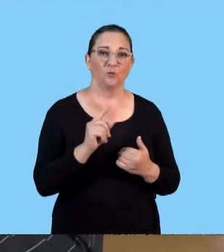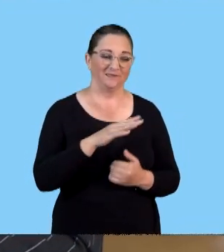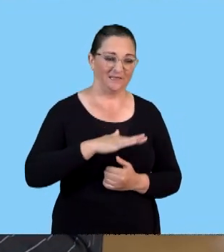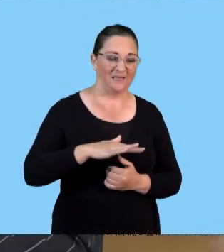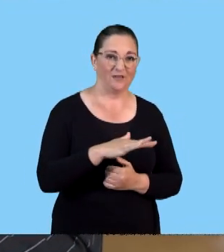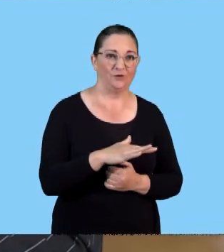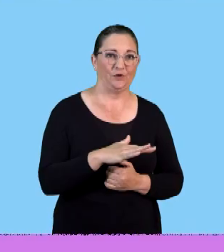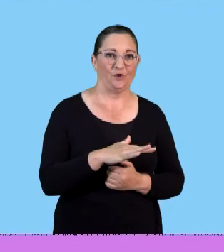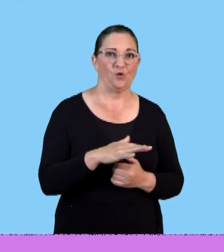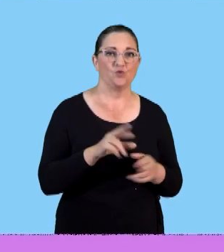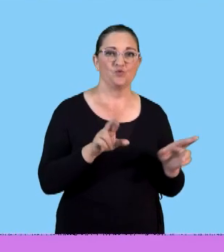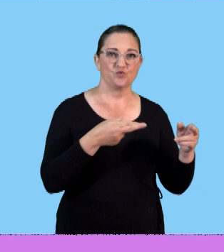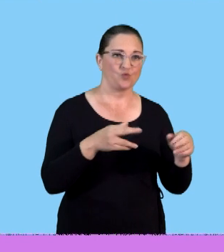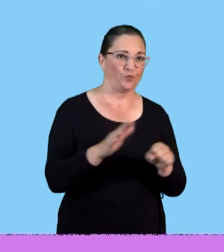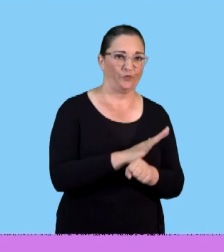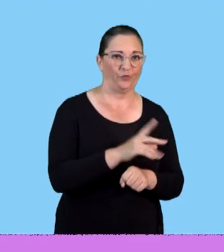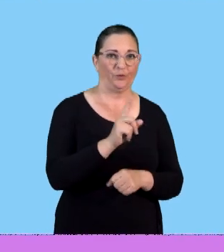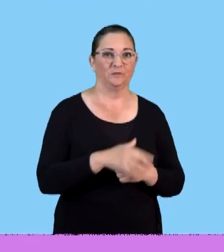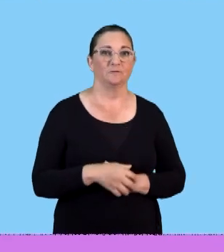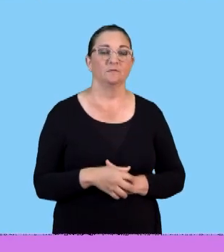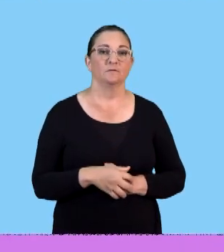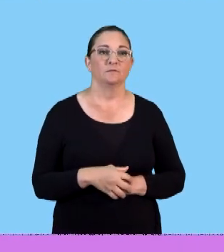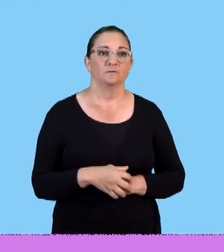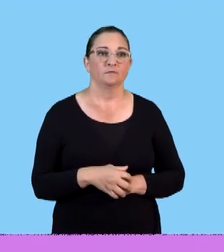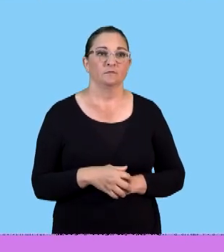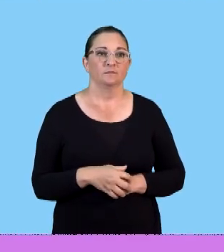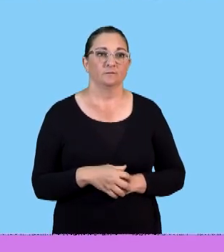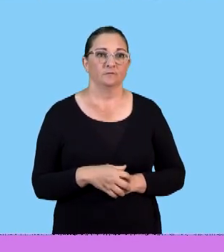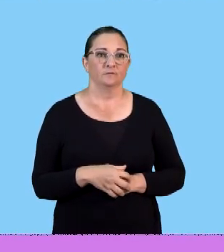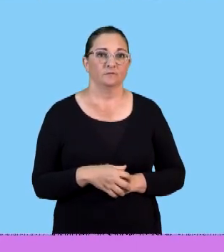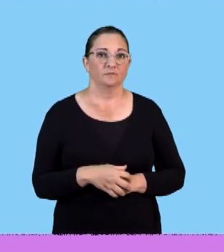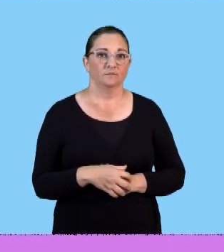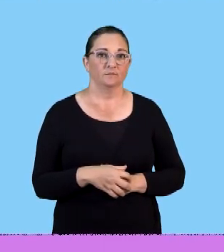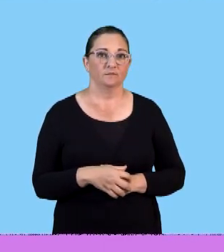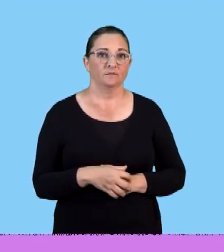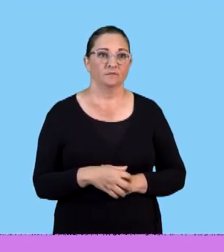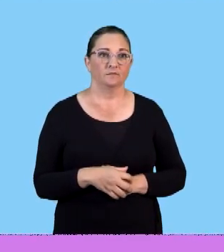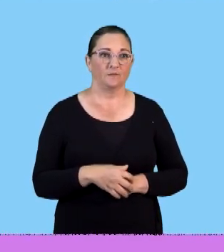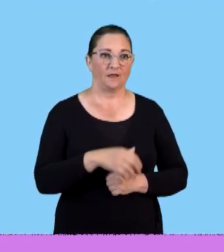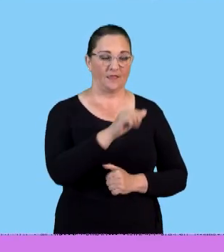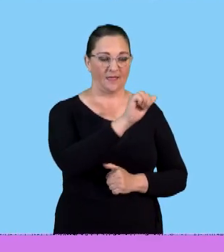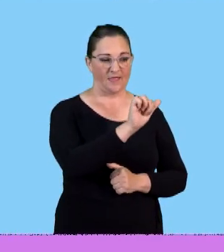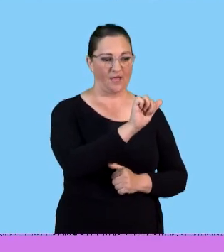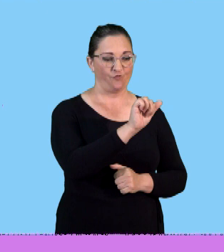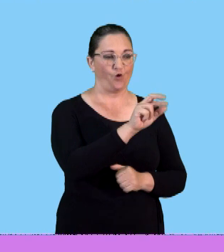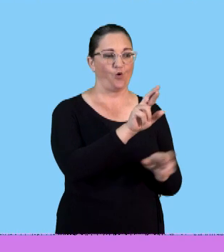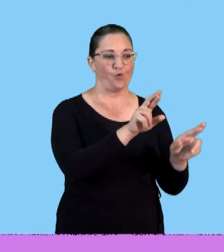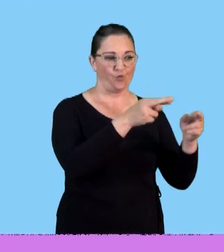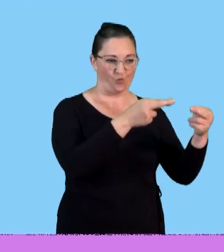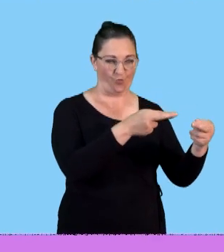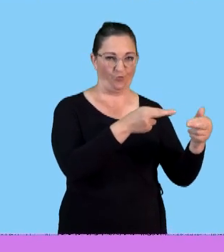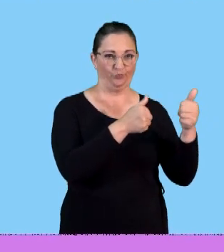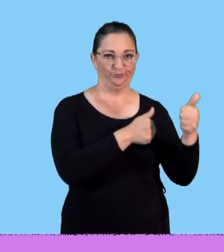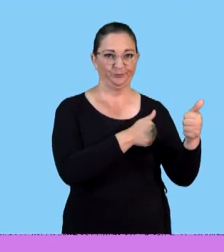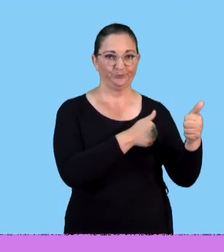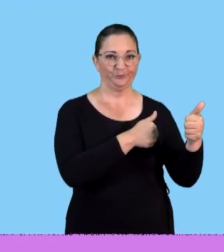with area of the complete room. Right? Let's write it like that so that you